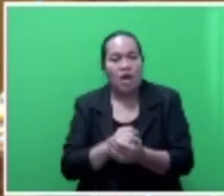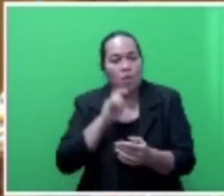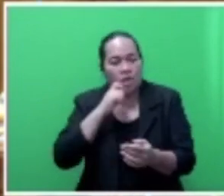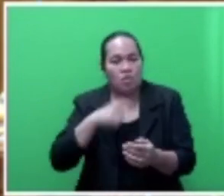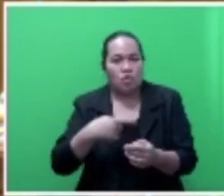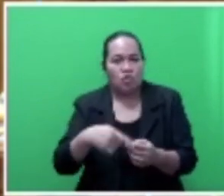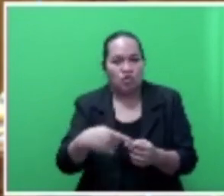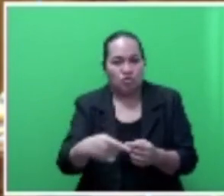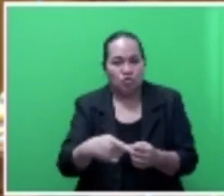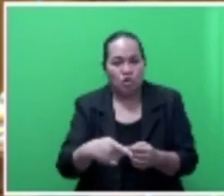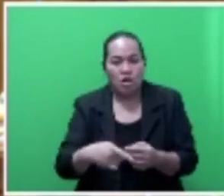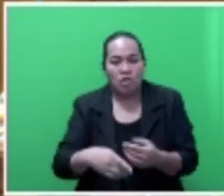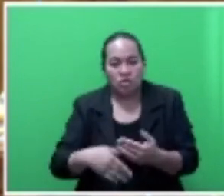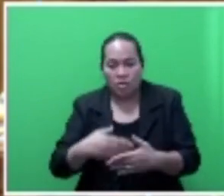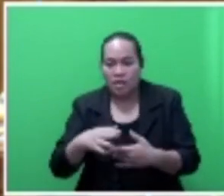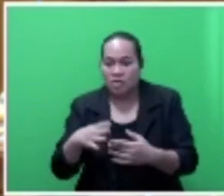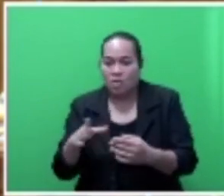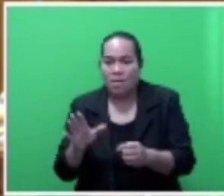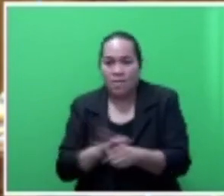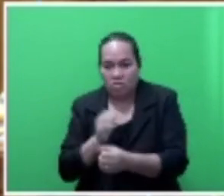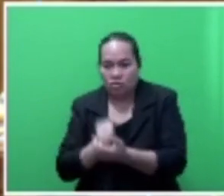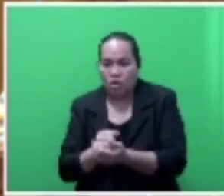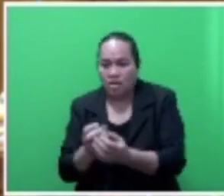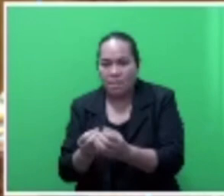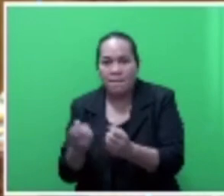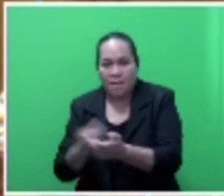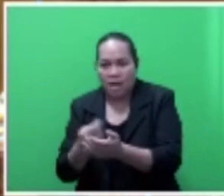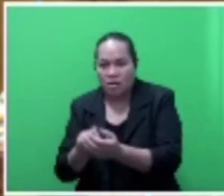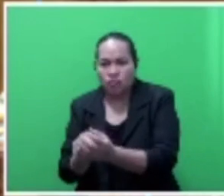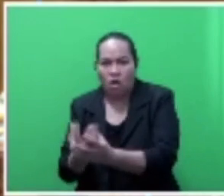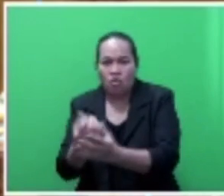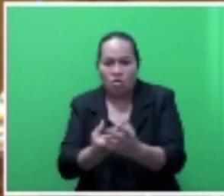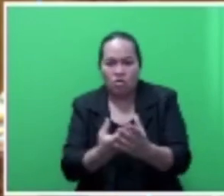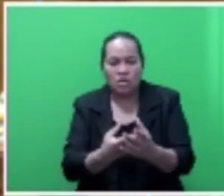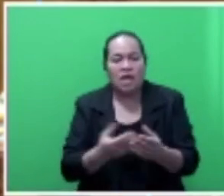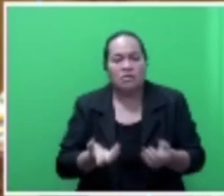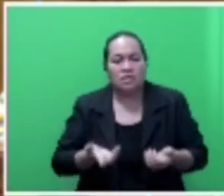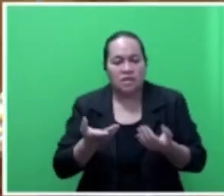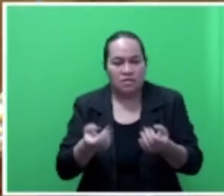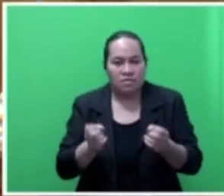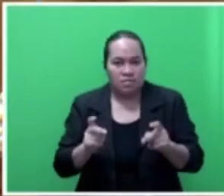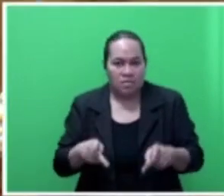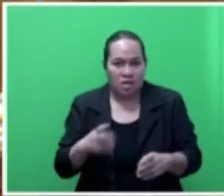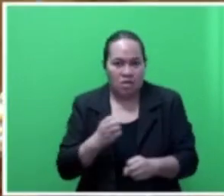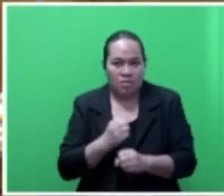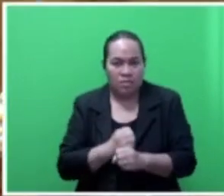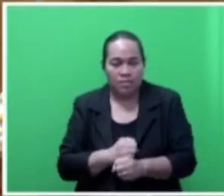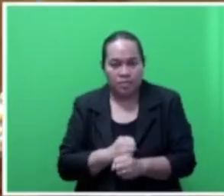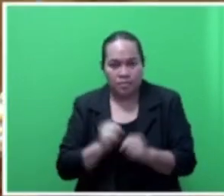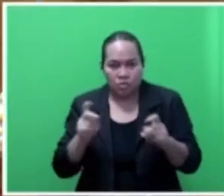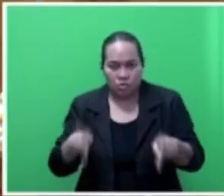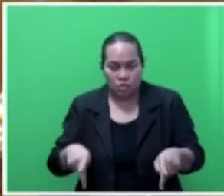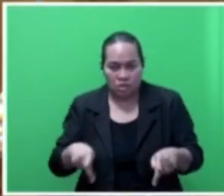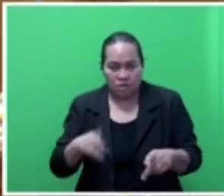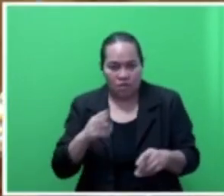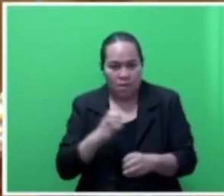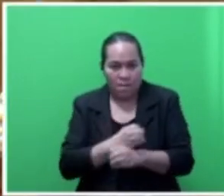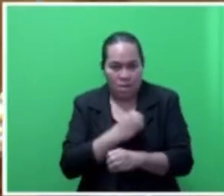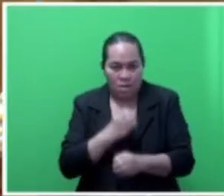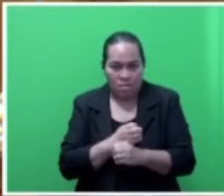to generate investment in other sectors, so to generate employment opportunities. The main